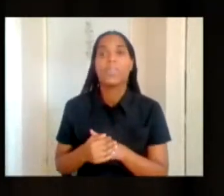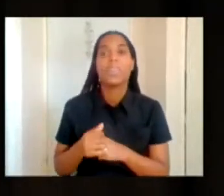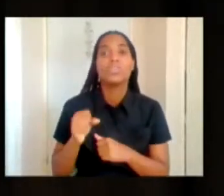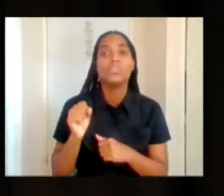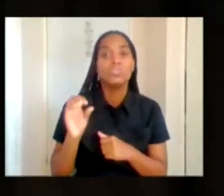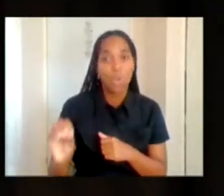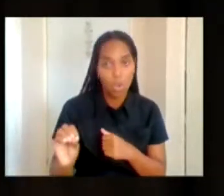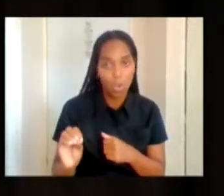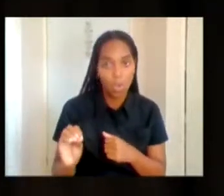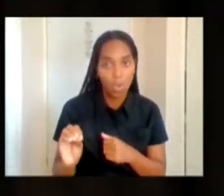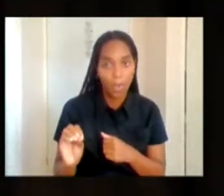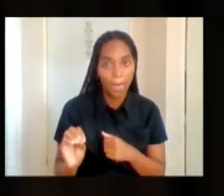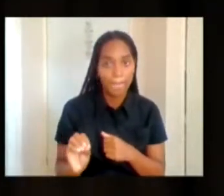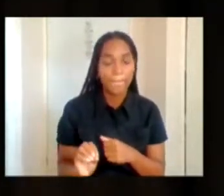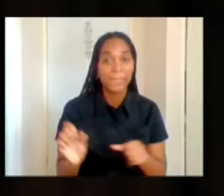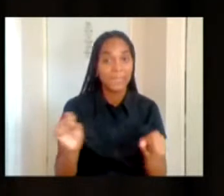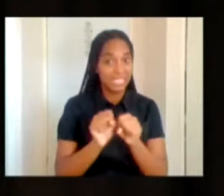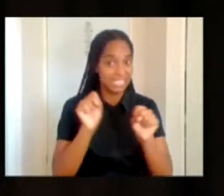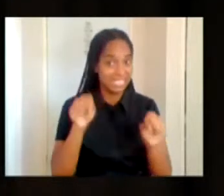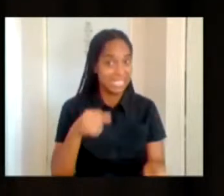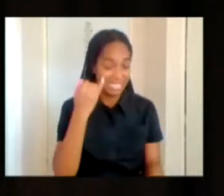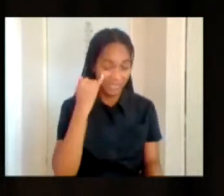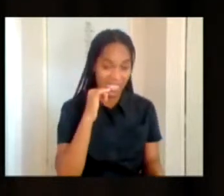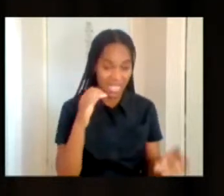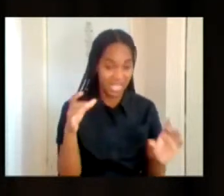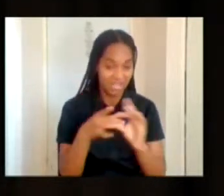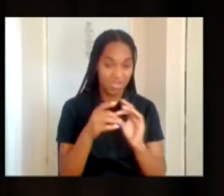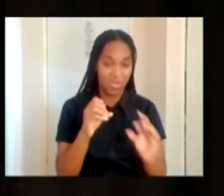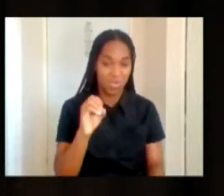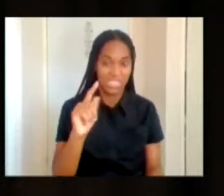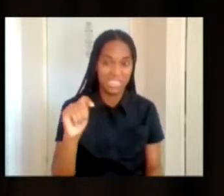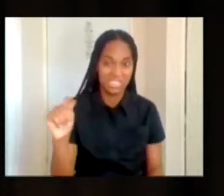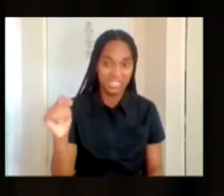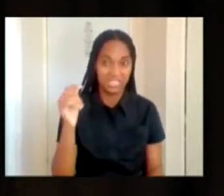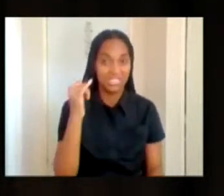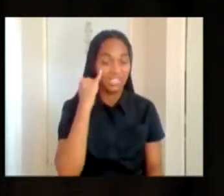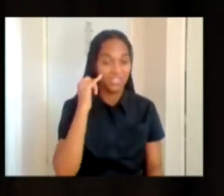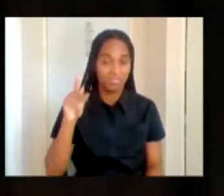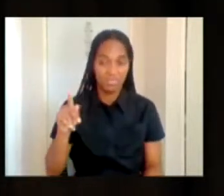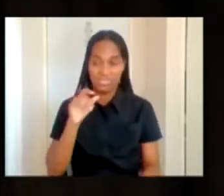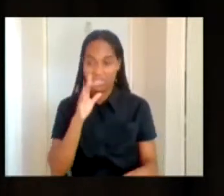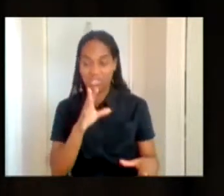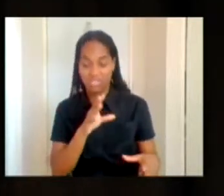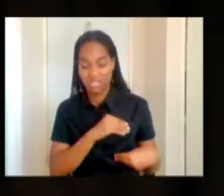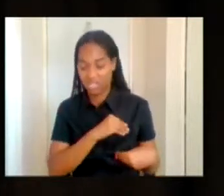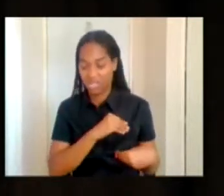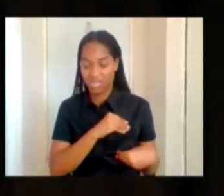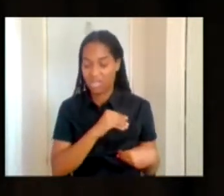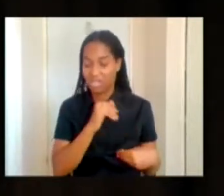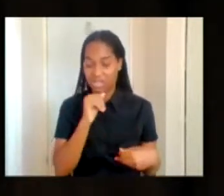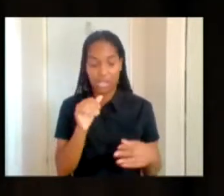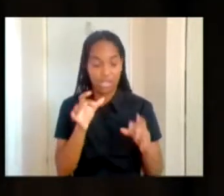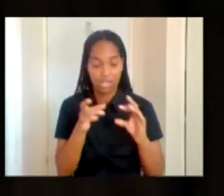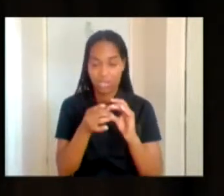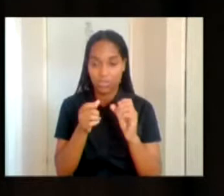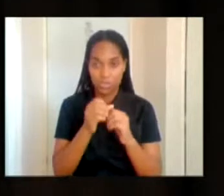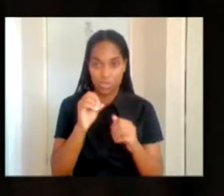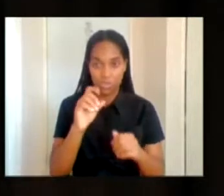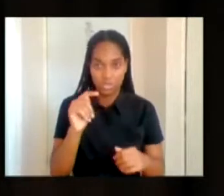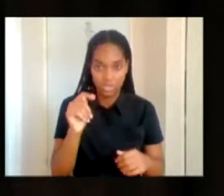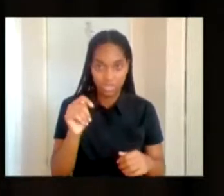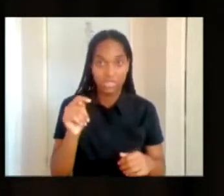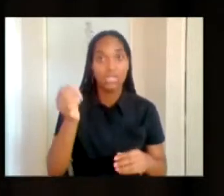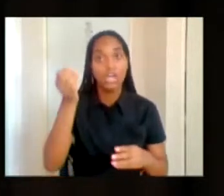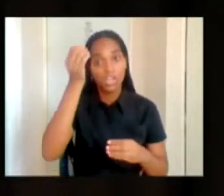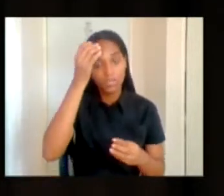the system, if it isn't connected to OTT, if the receiver isn't connected to OTT, it has enough information to do quite a bit. And in the next session,